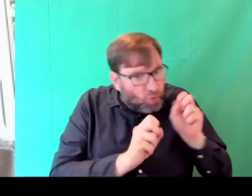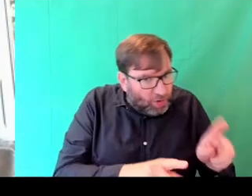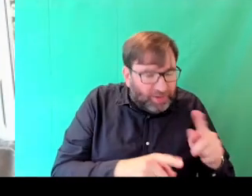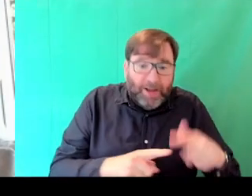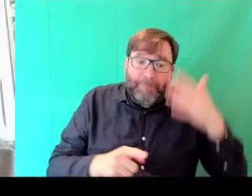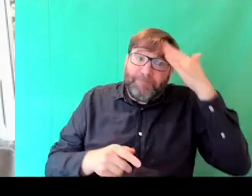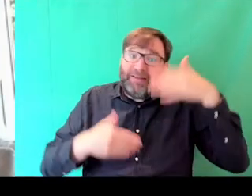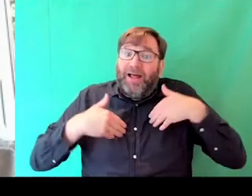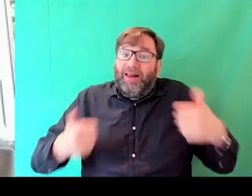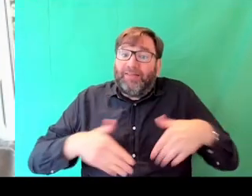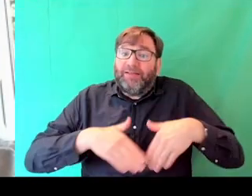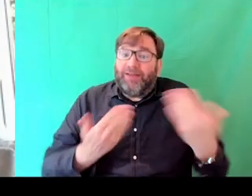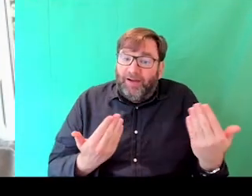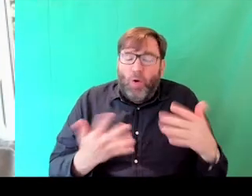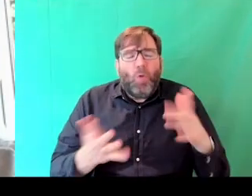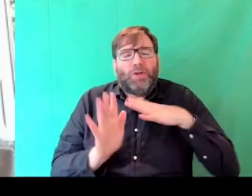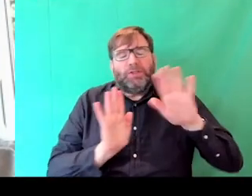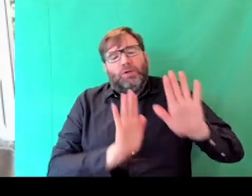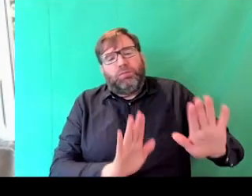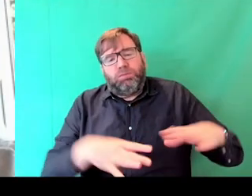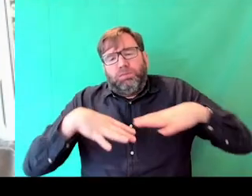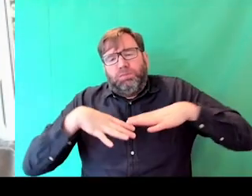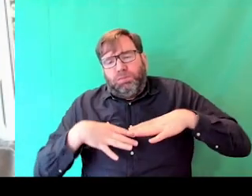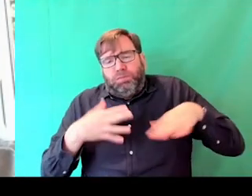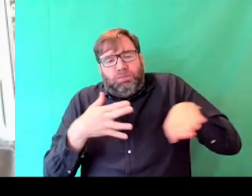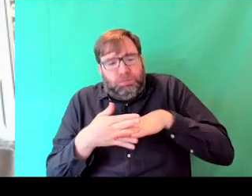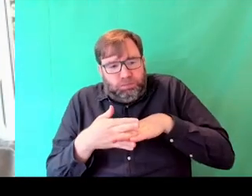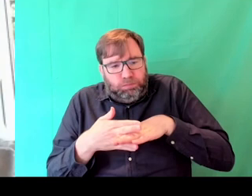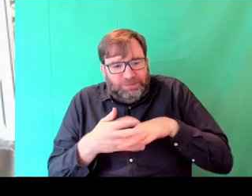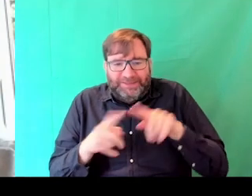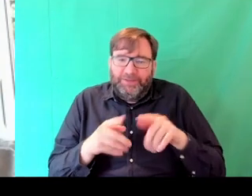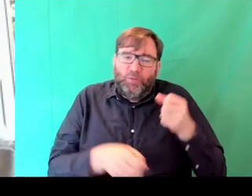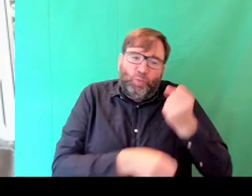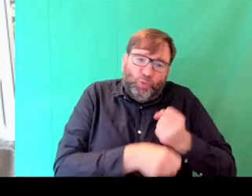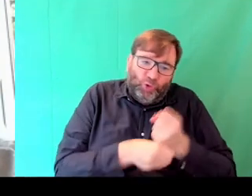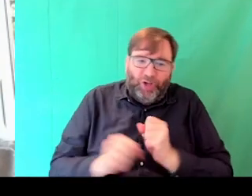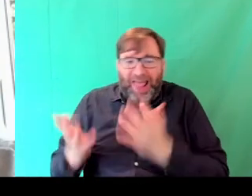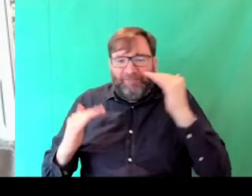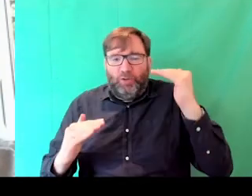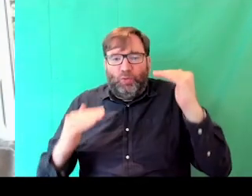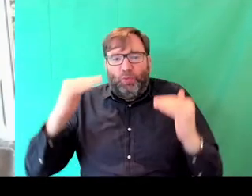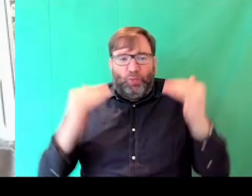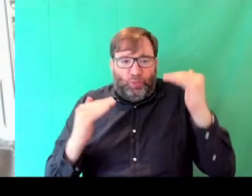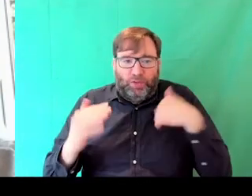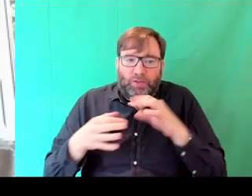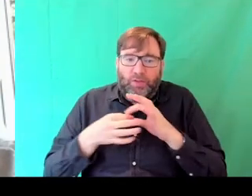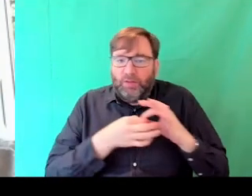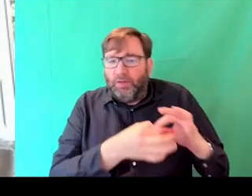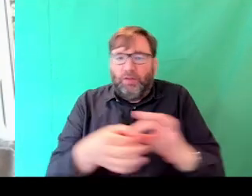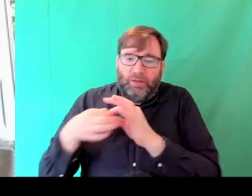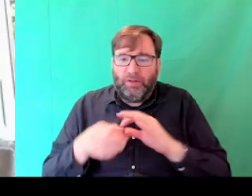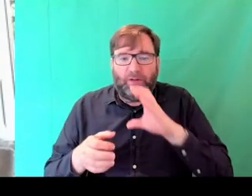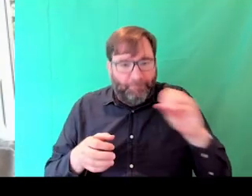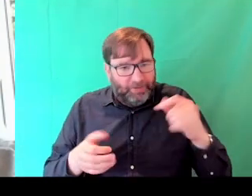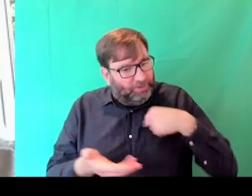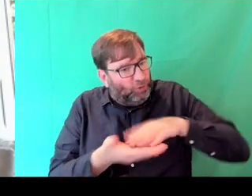for the future of our business, because I think COVID has kind of shown all of us that flexibility is something that is not something we can try. It's something we have